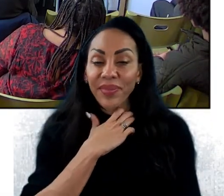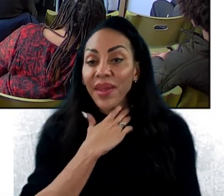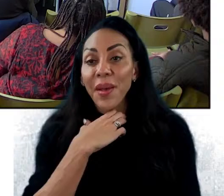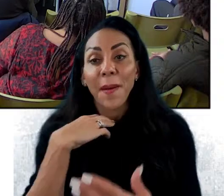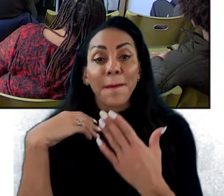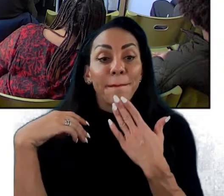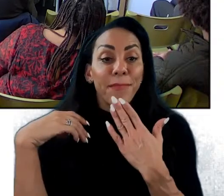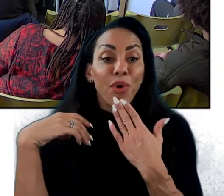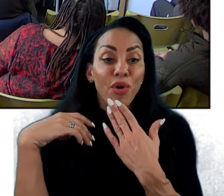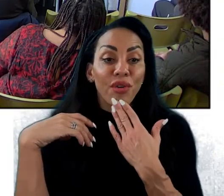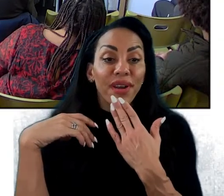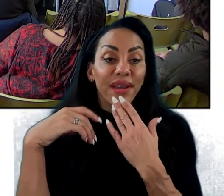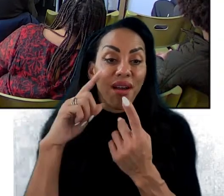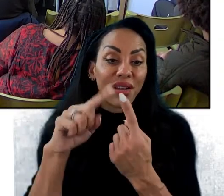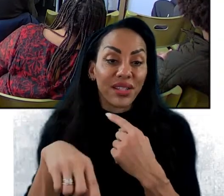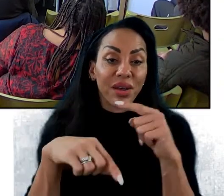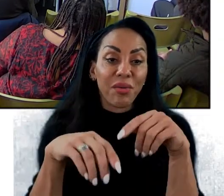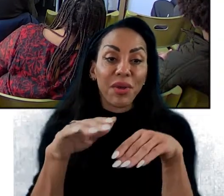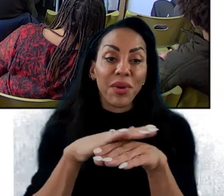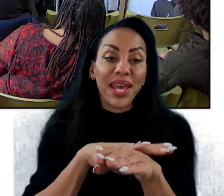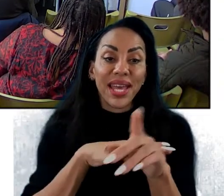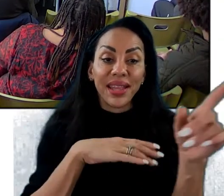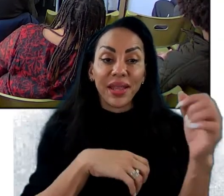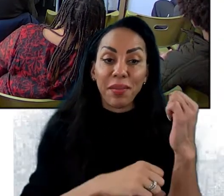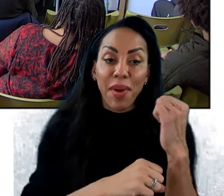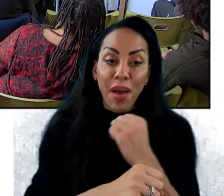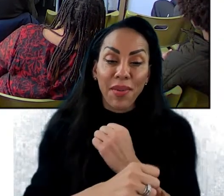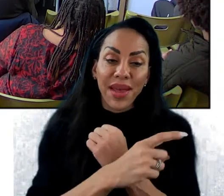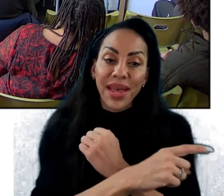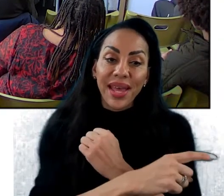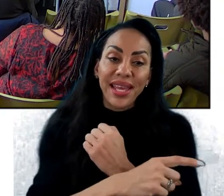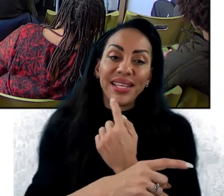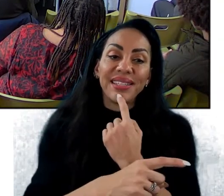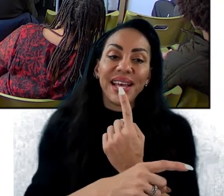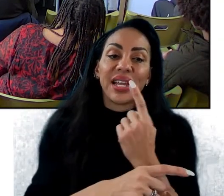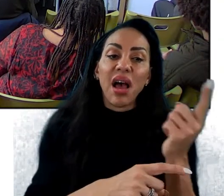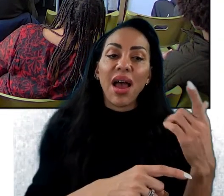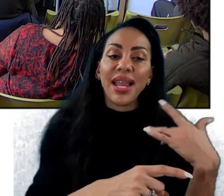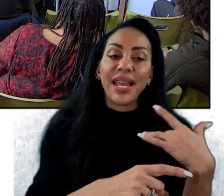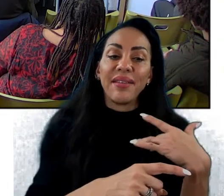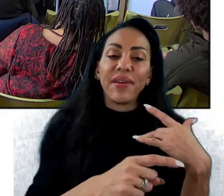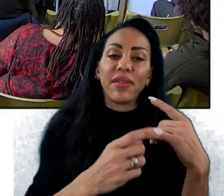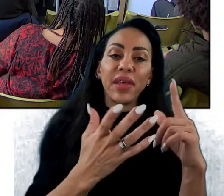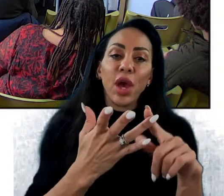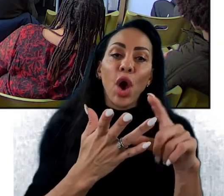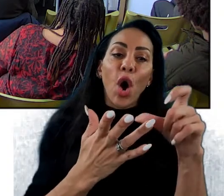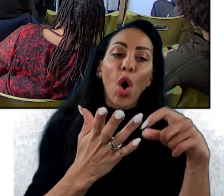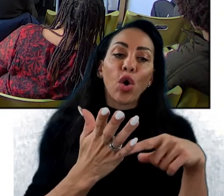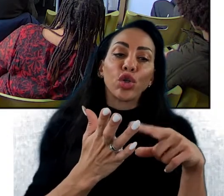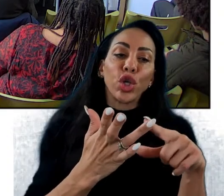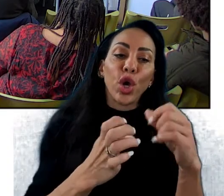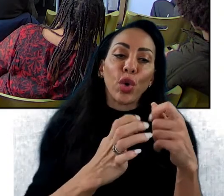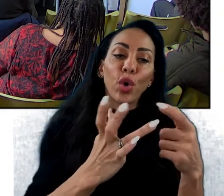is that we were in the pub, and Pete said that he lives at the Octagon at number 5, but there were 12 houses, and I said you live at 5 of